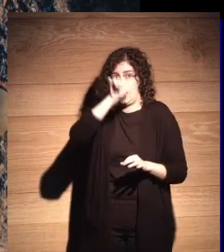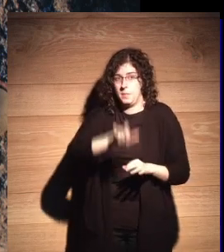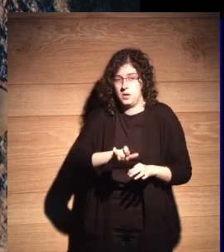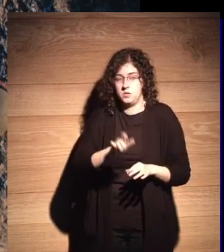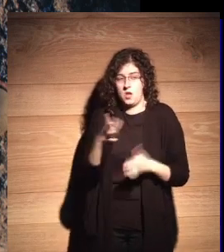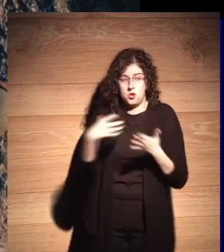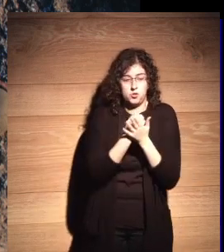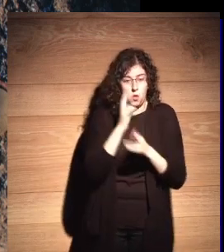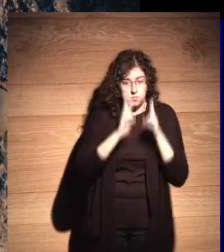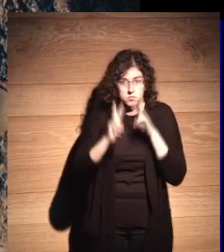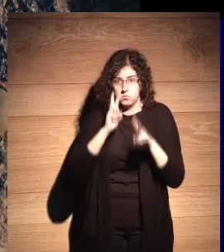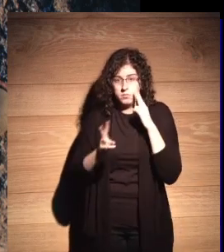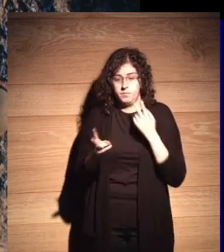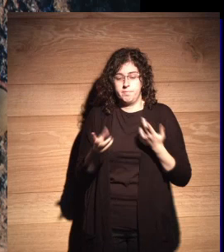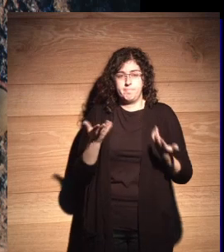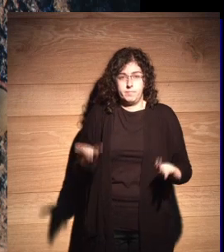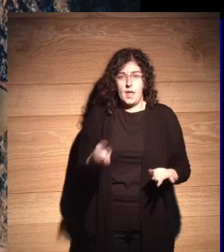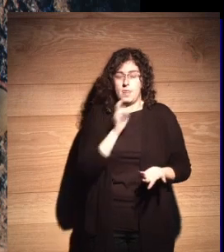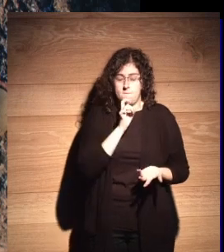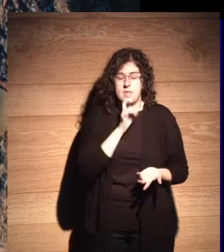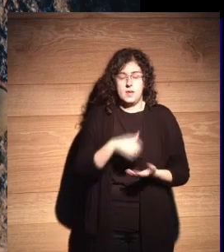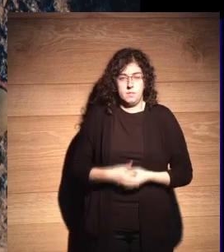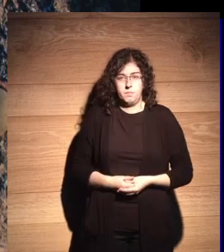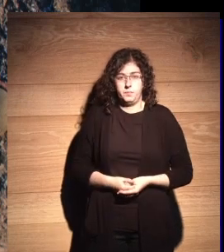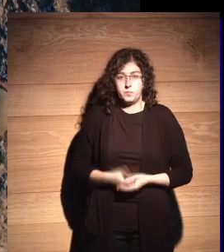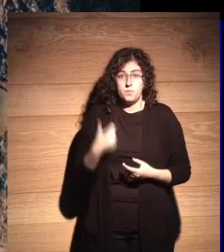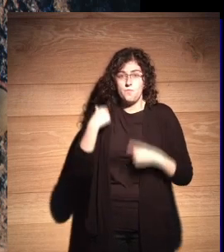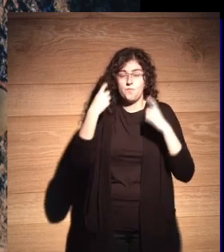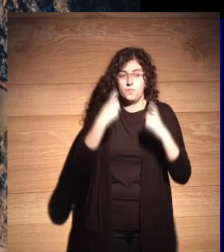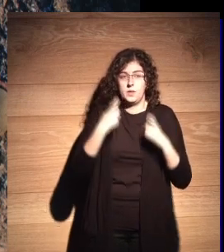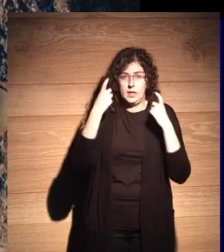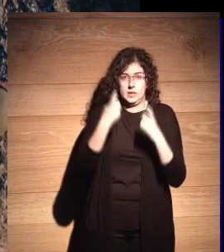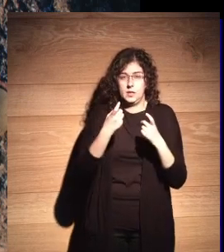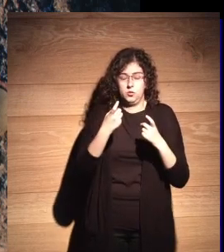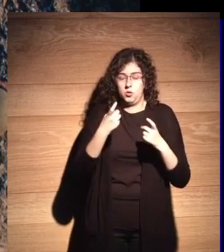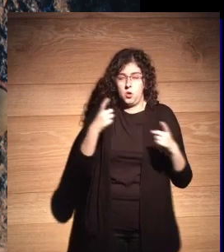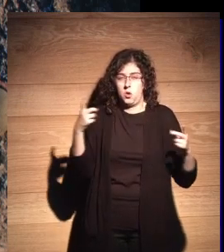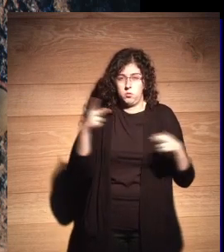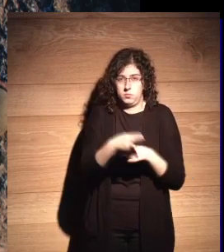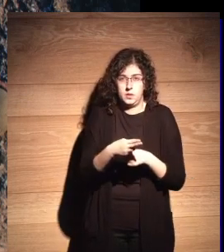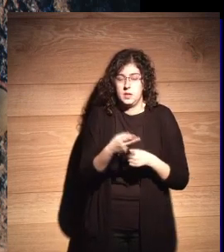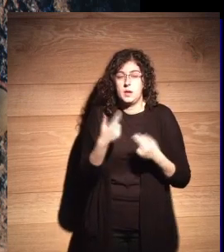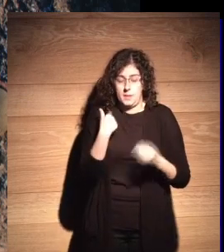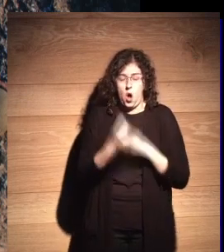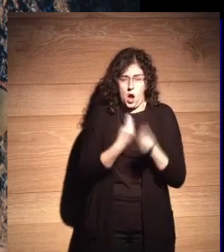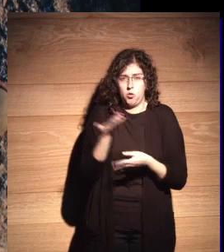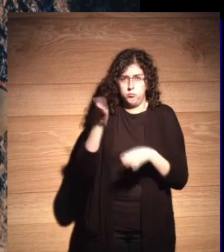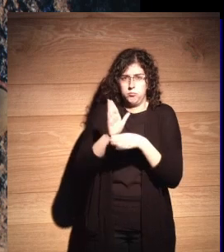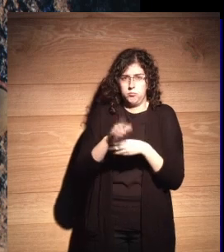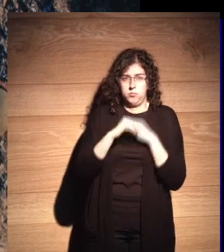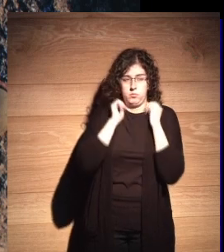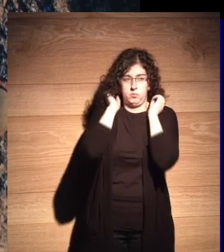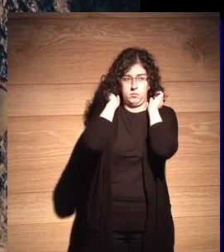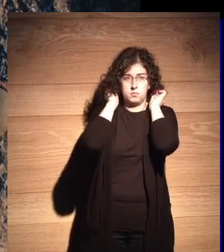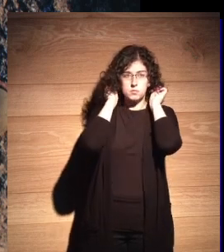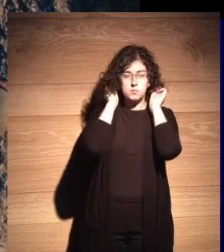so I'm not really. I try to avoid that, but I find most people, 9